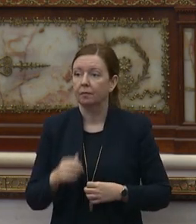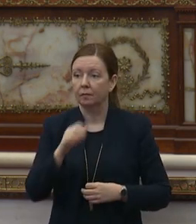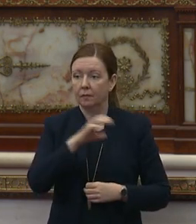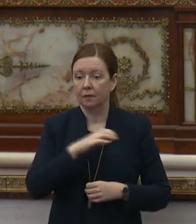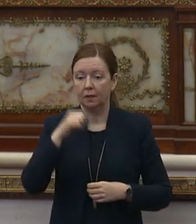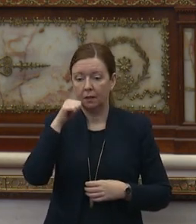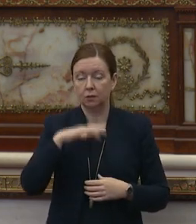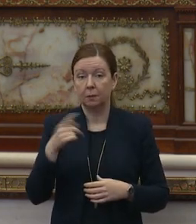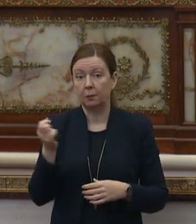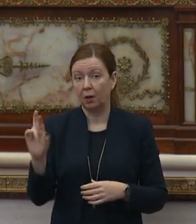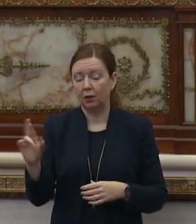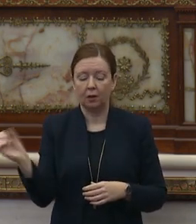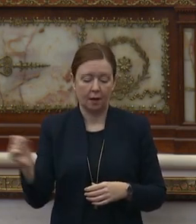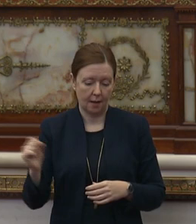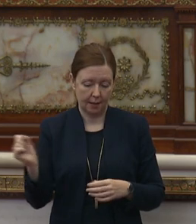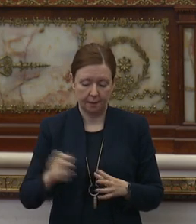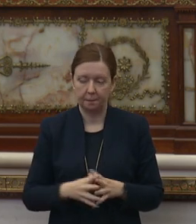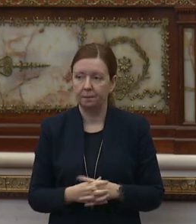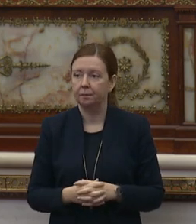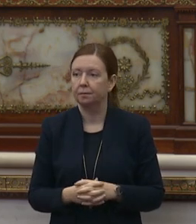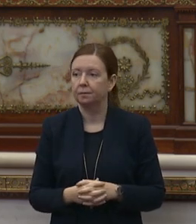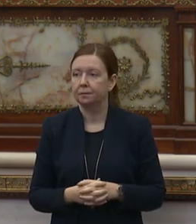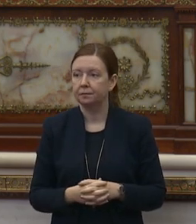Councilwoman Parker? Aye.